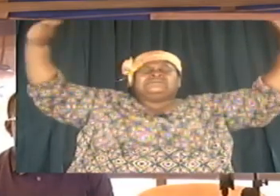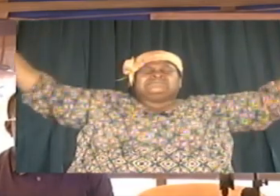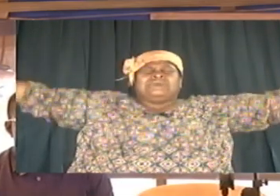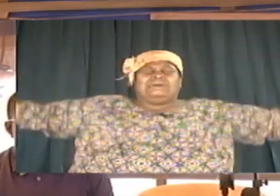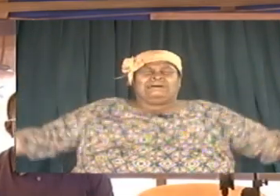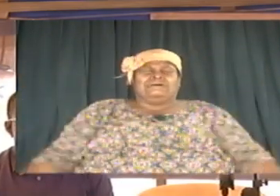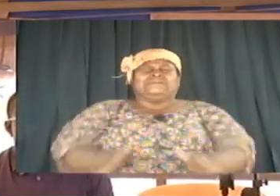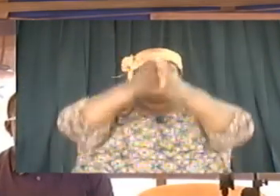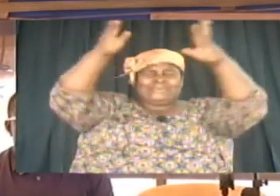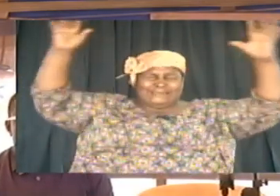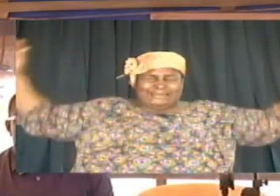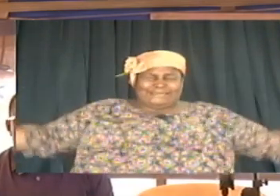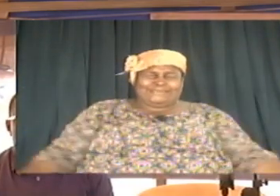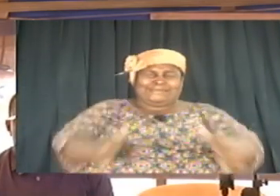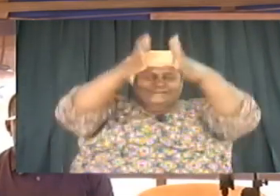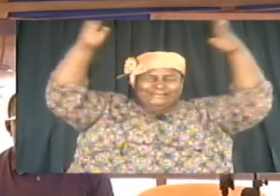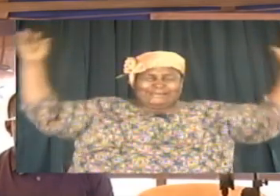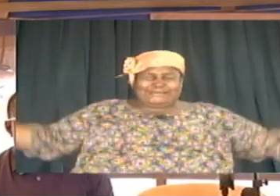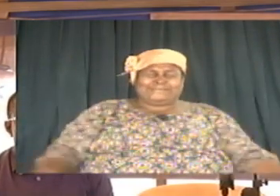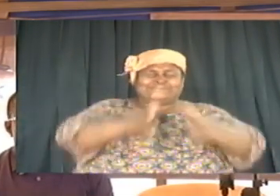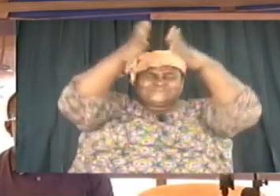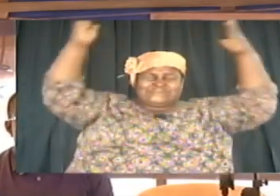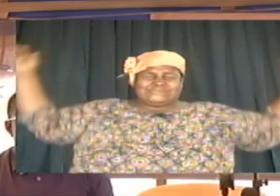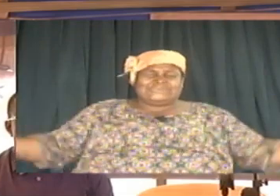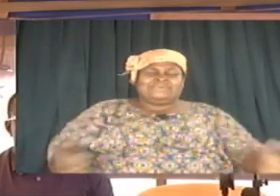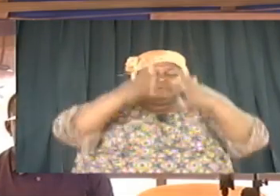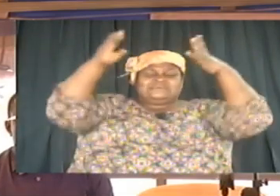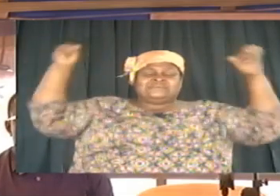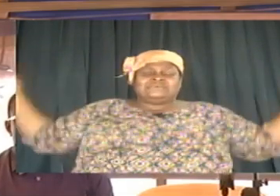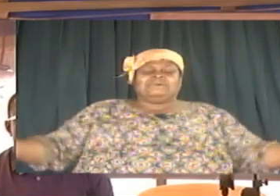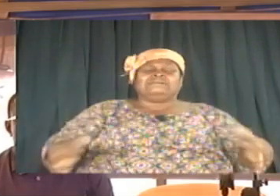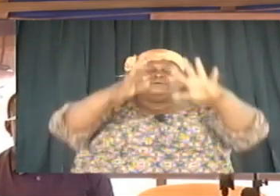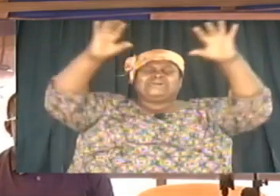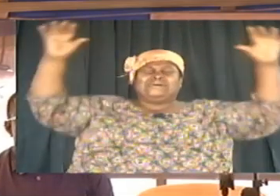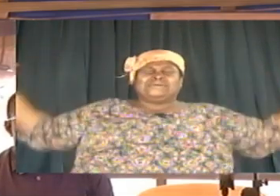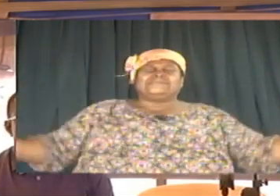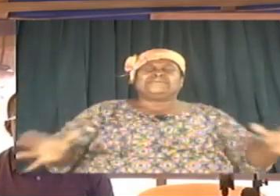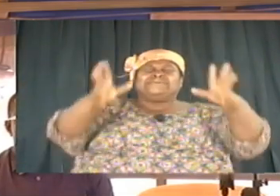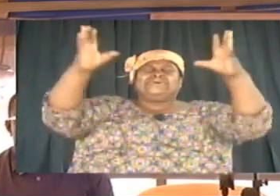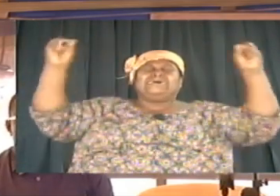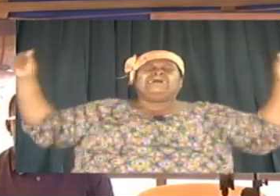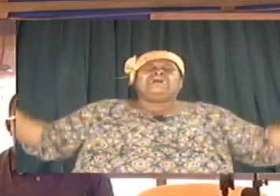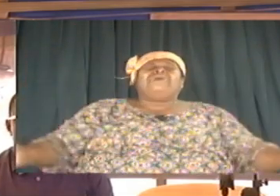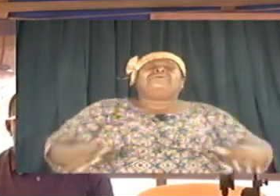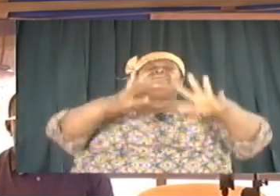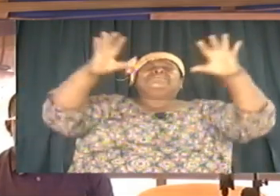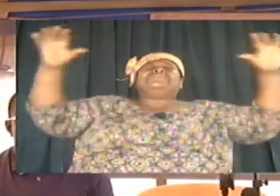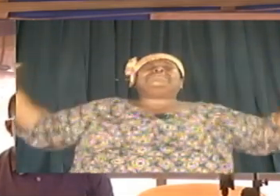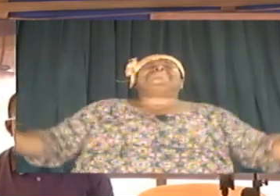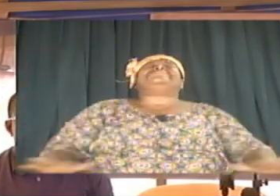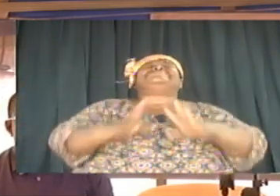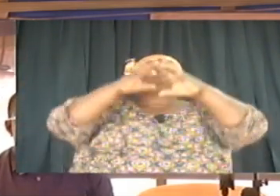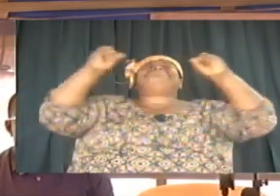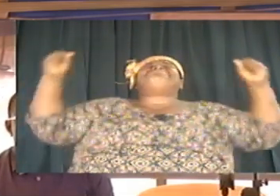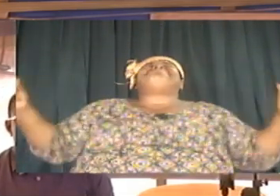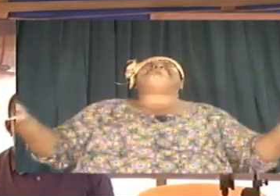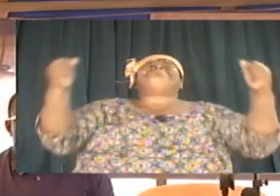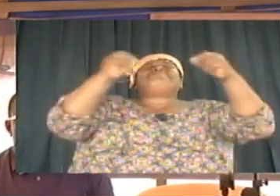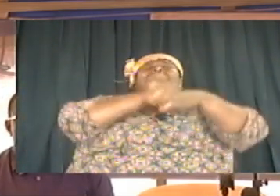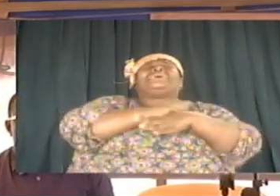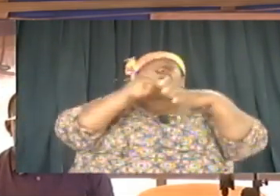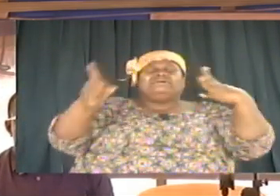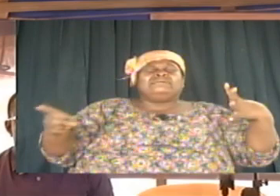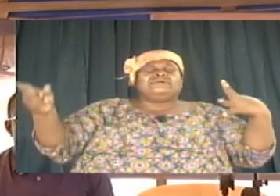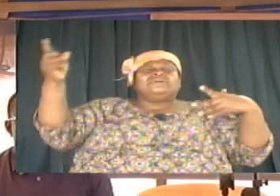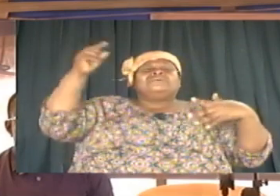And he's going through all of that. Hallelujah. For me, for you. Think about